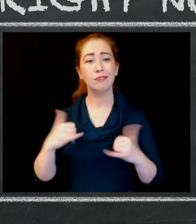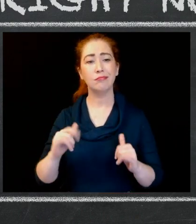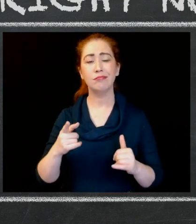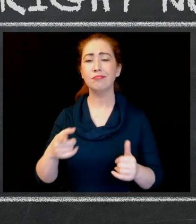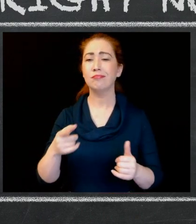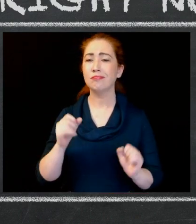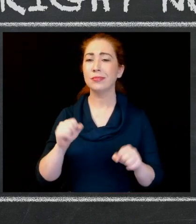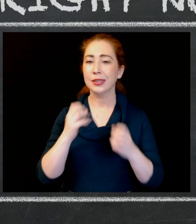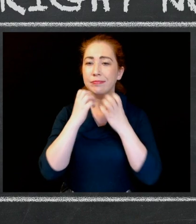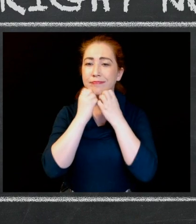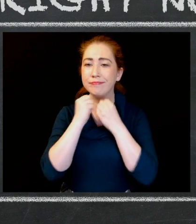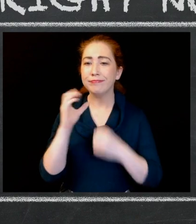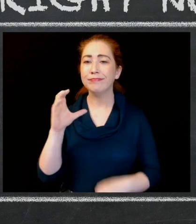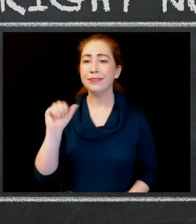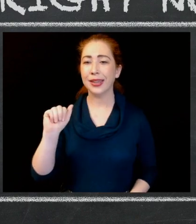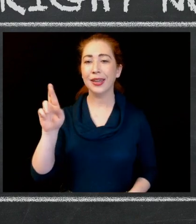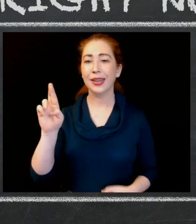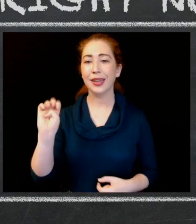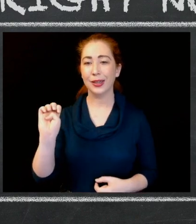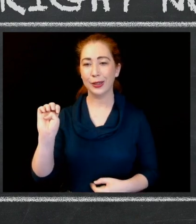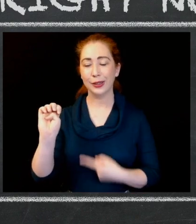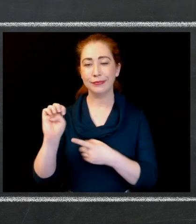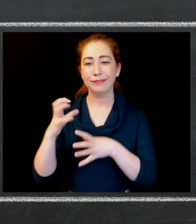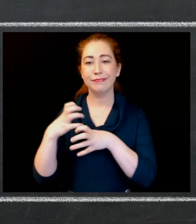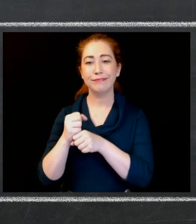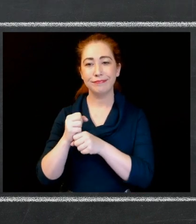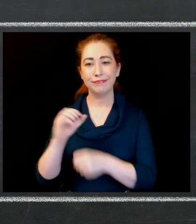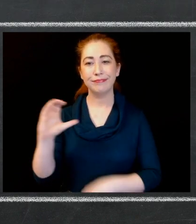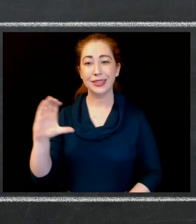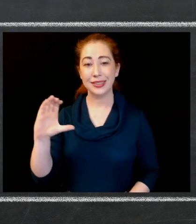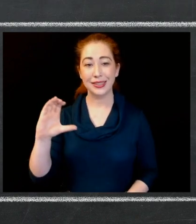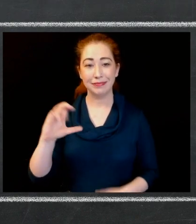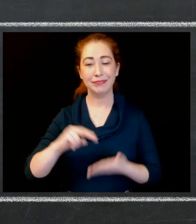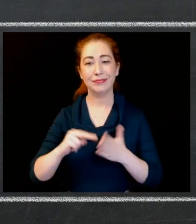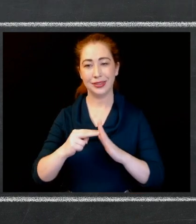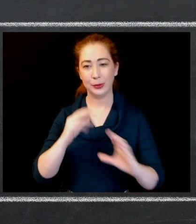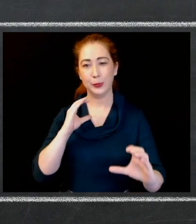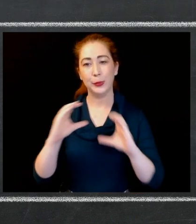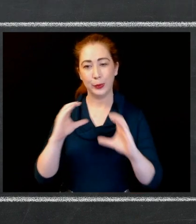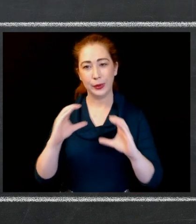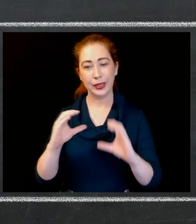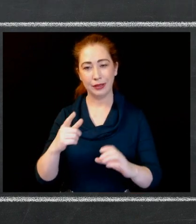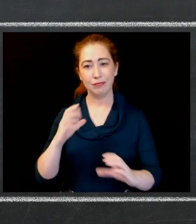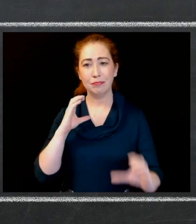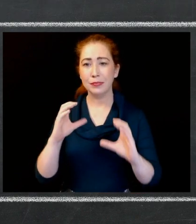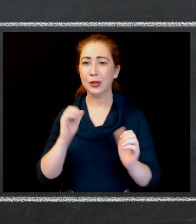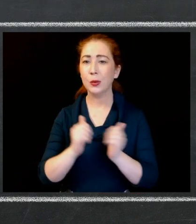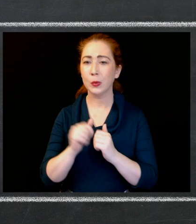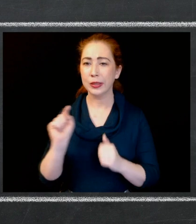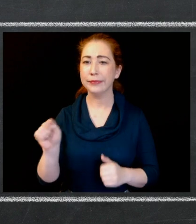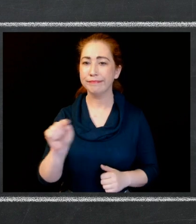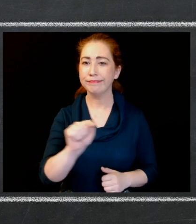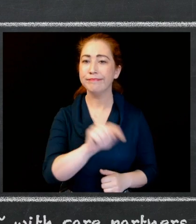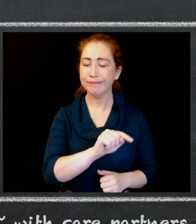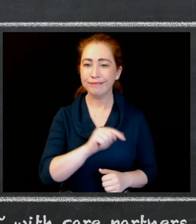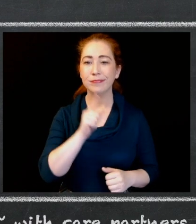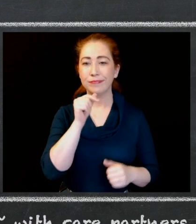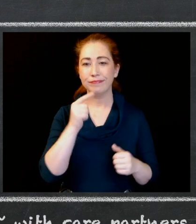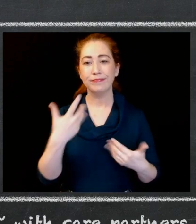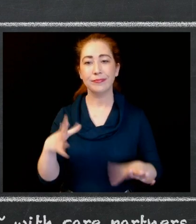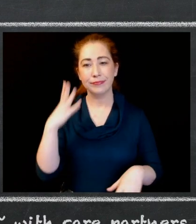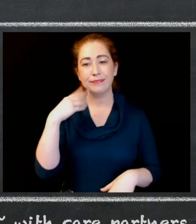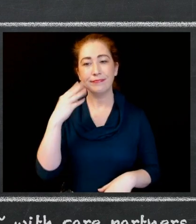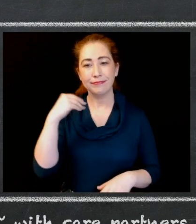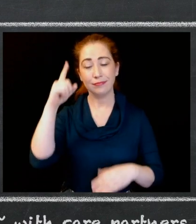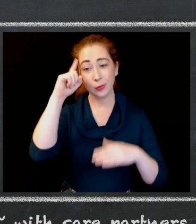never had a stroke, you can care. C is for communicate. Communicate with your doctor